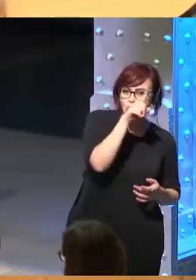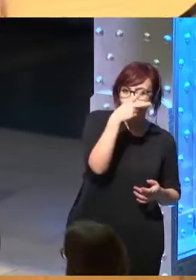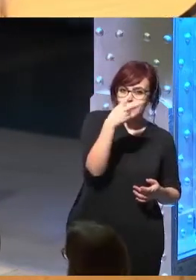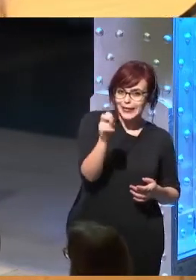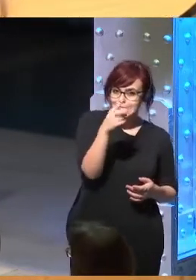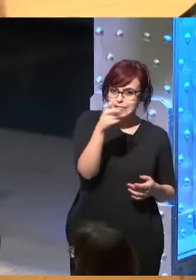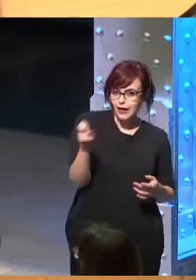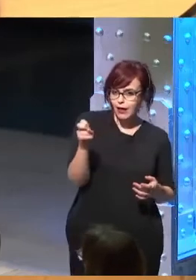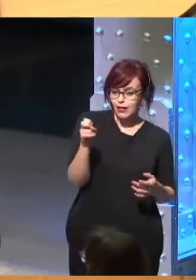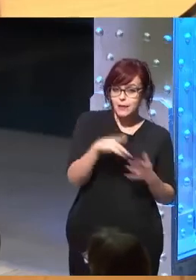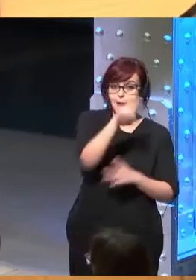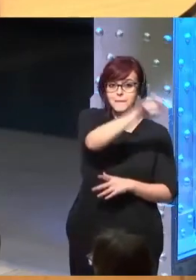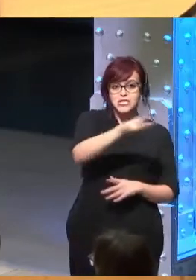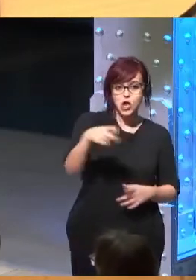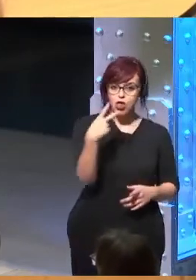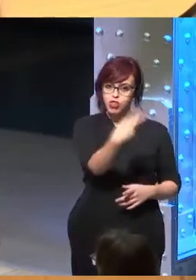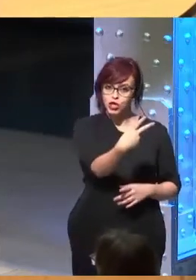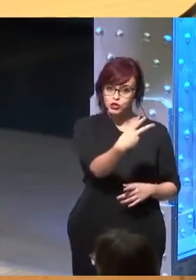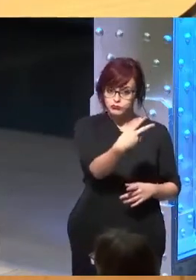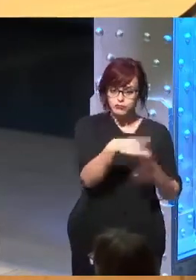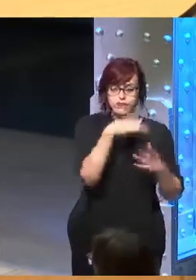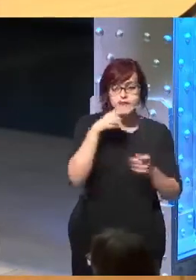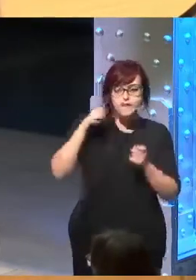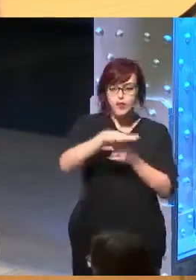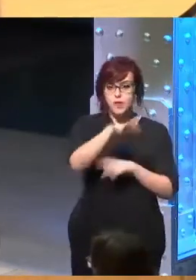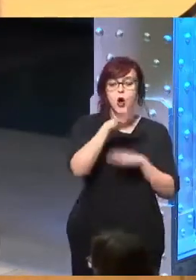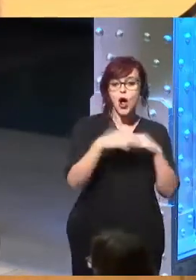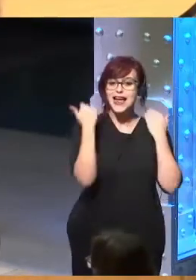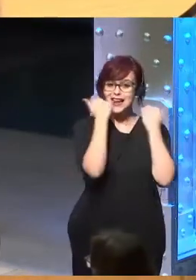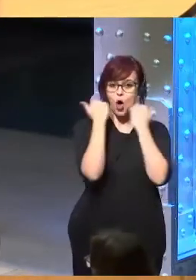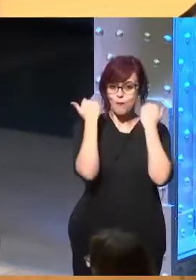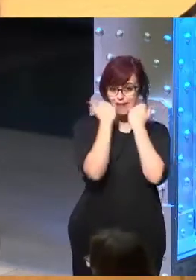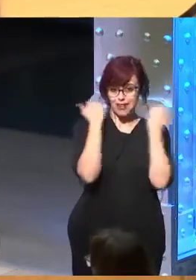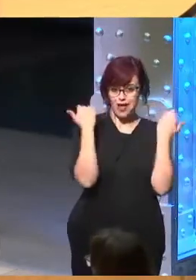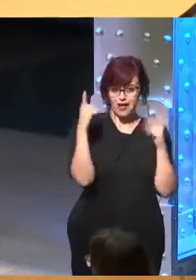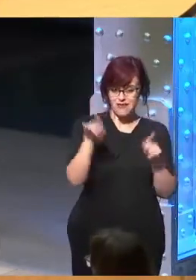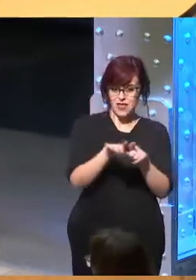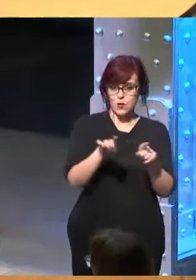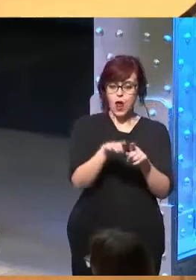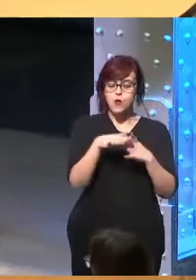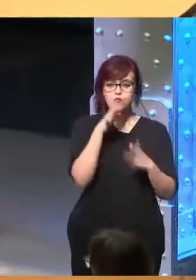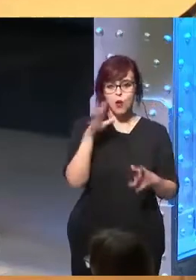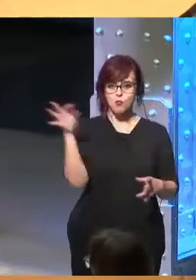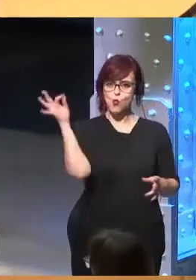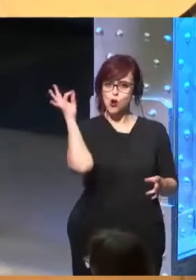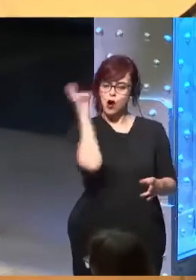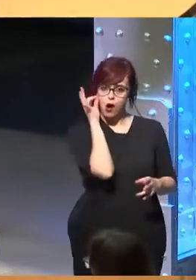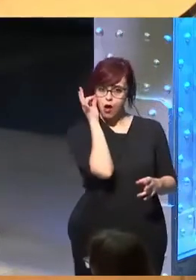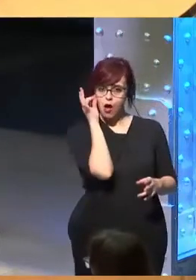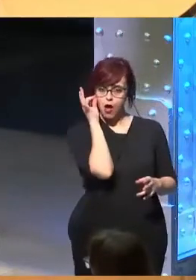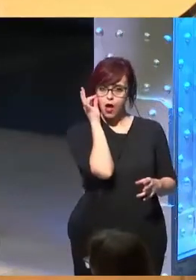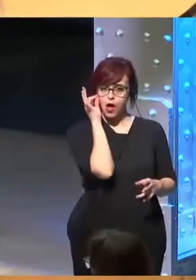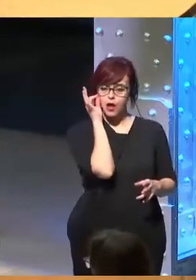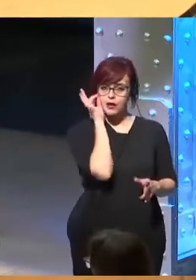instead of seeing Cleopatra in particular as a woman who, within the